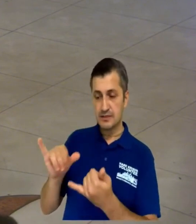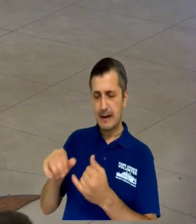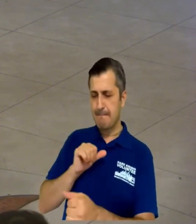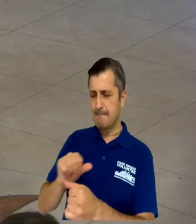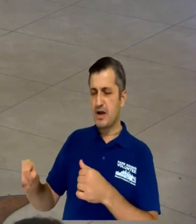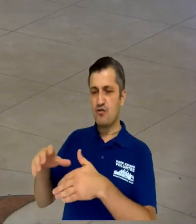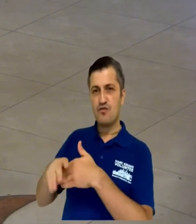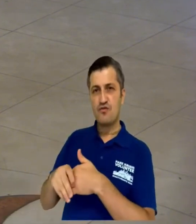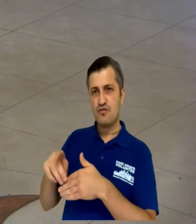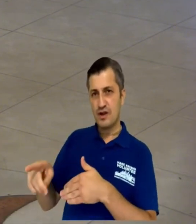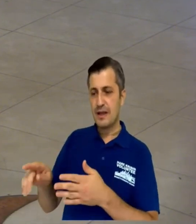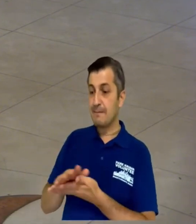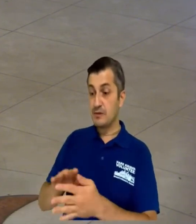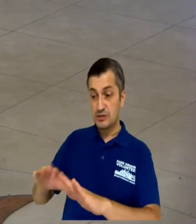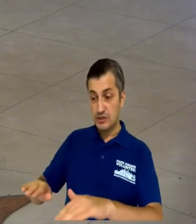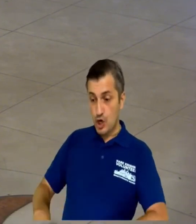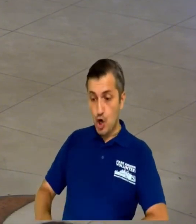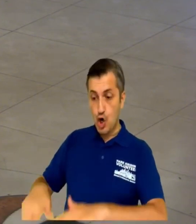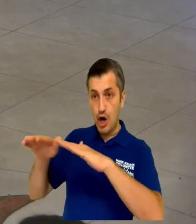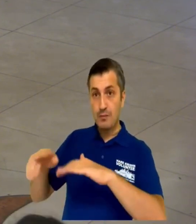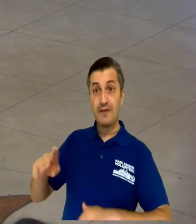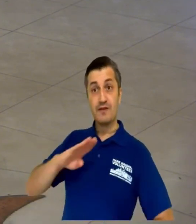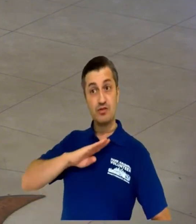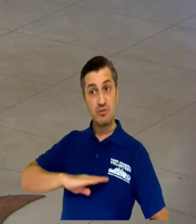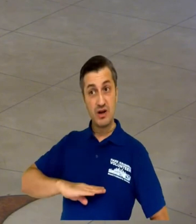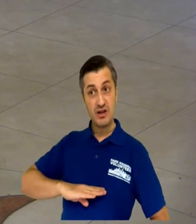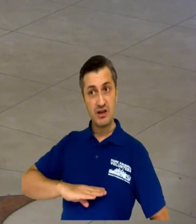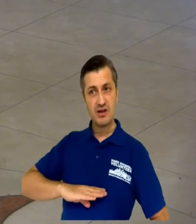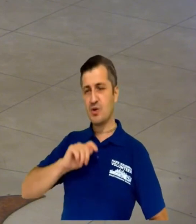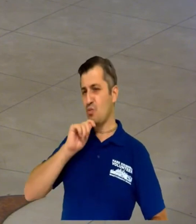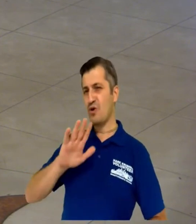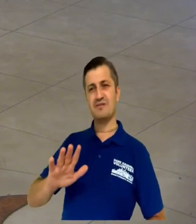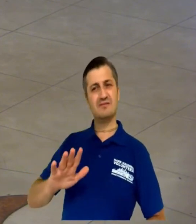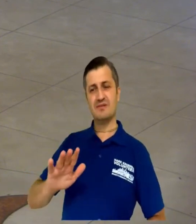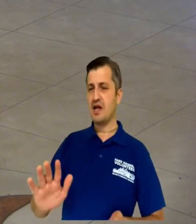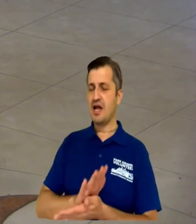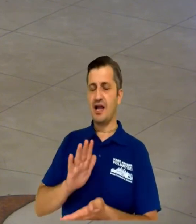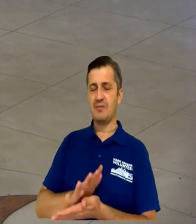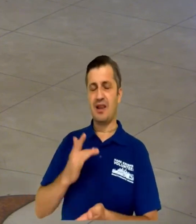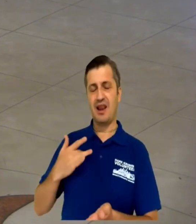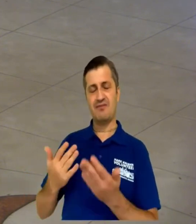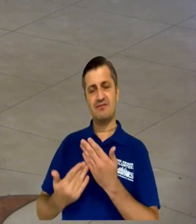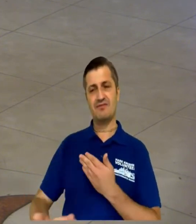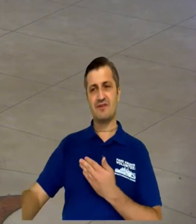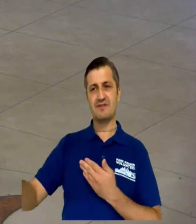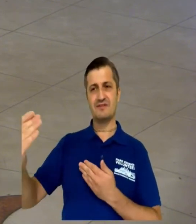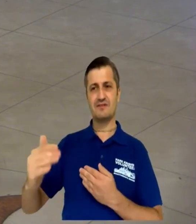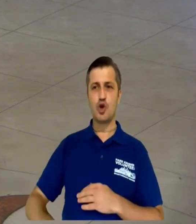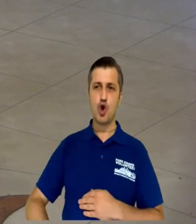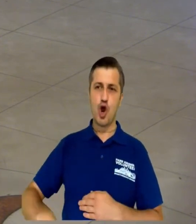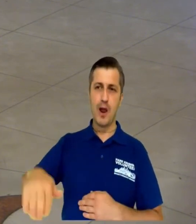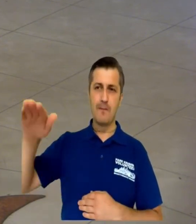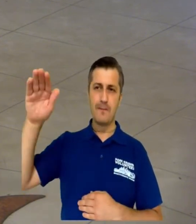be depressed. They'll never undergo depression. They'll always think that they have someone with them, right? So the best thing